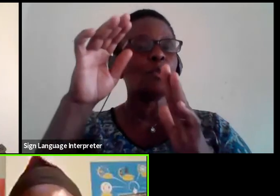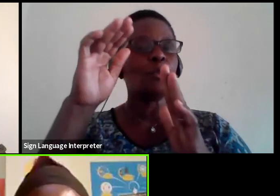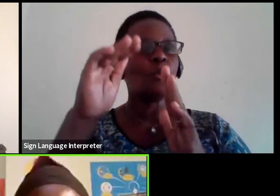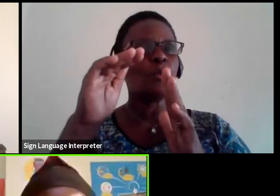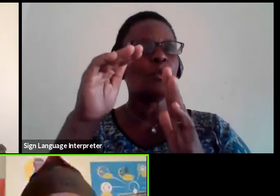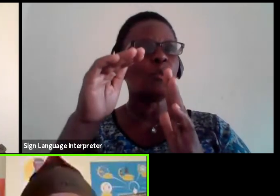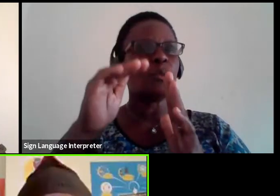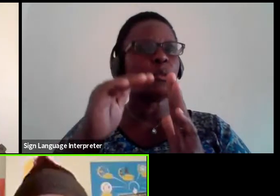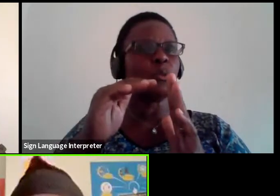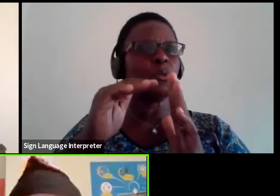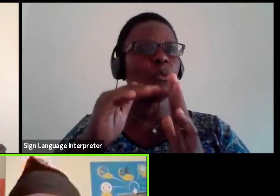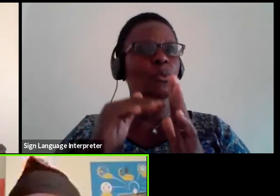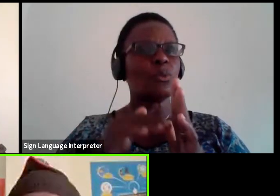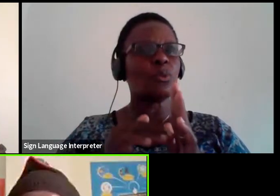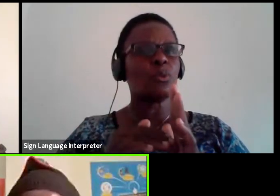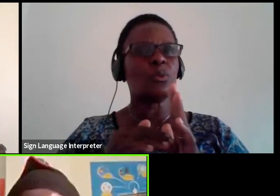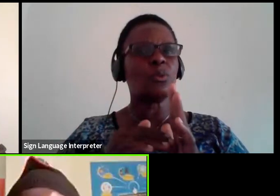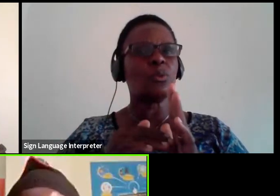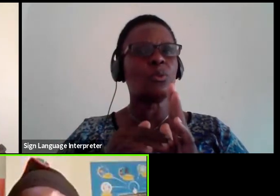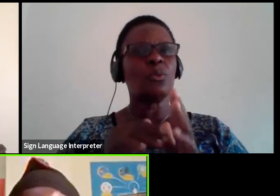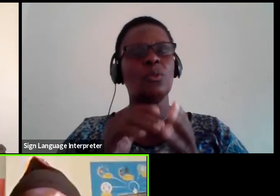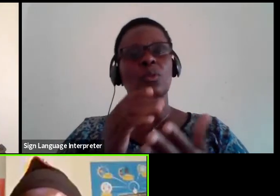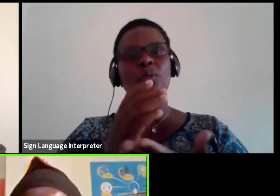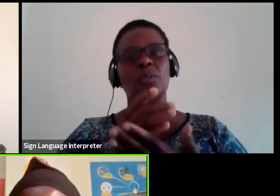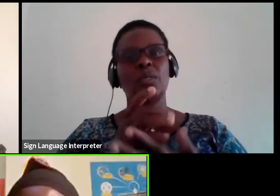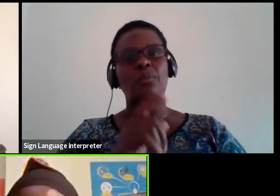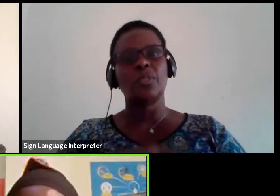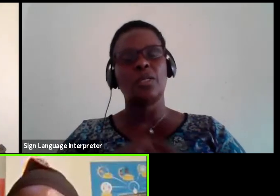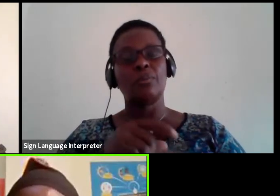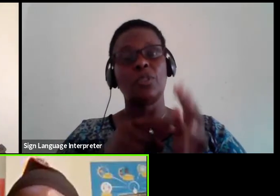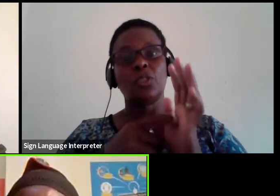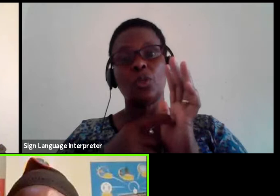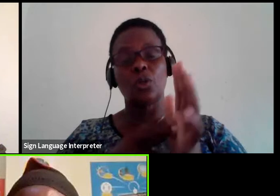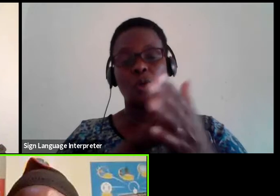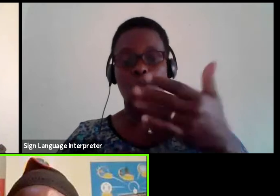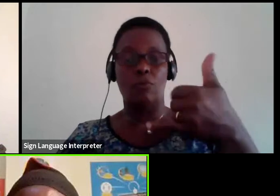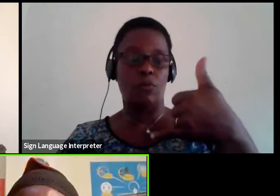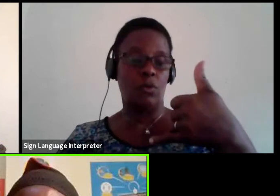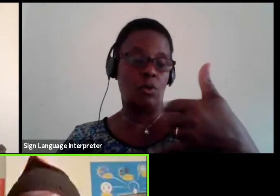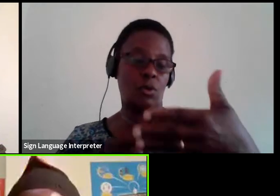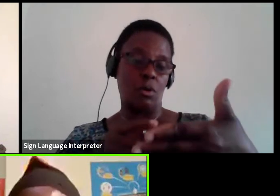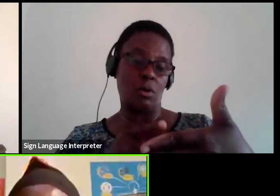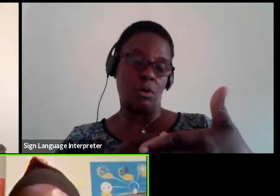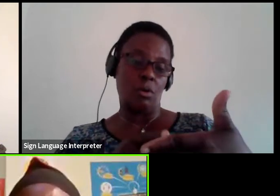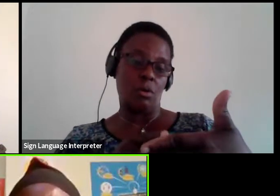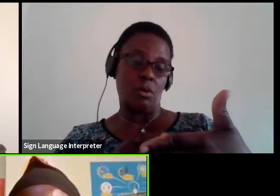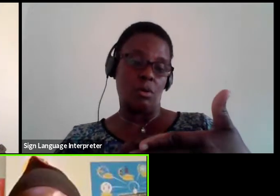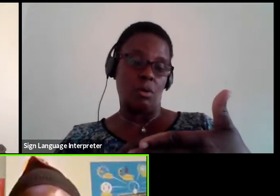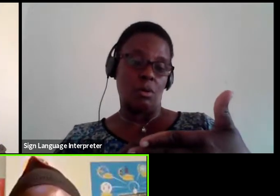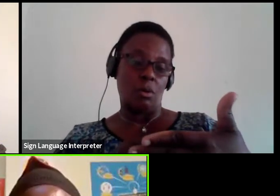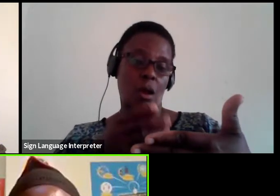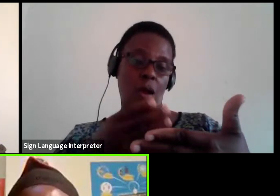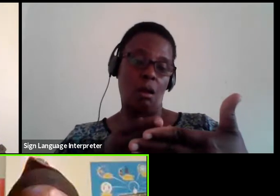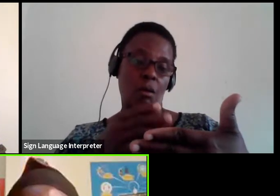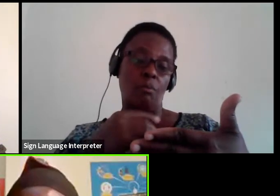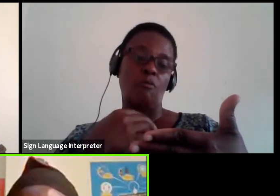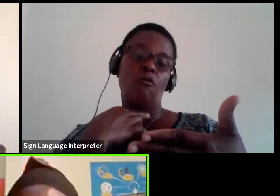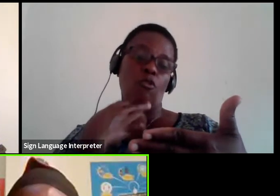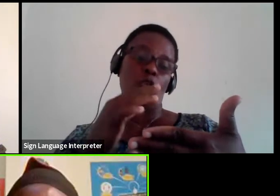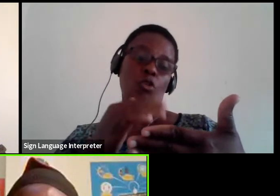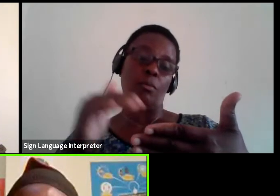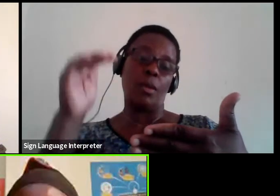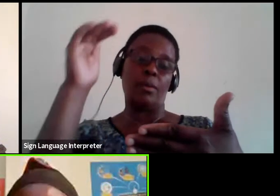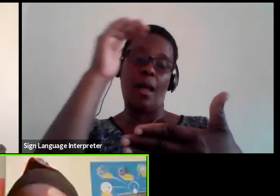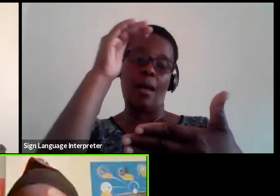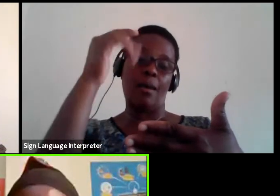times the correspondent checks his device, and then you see all of you on the same, the volumes are good, and then you should be